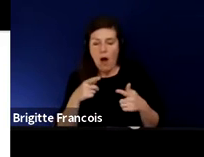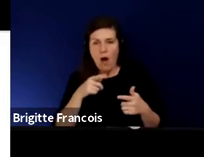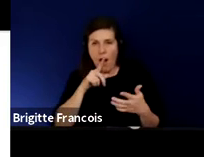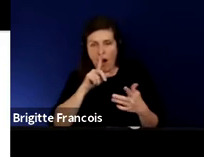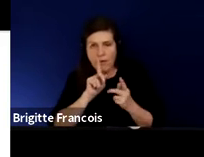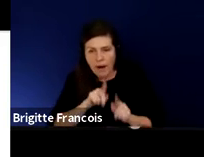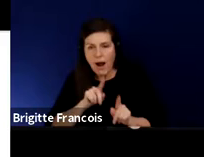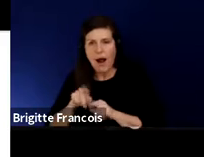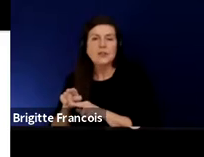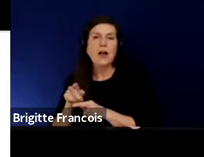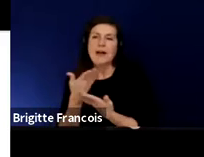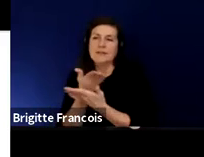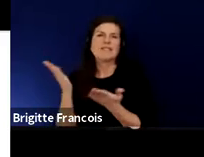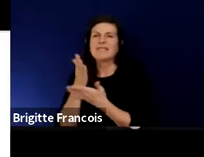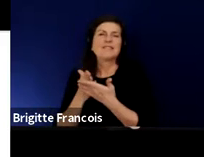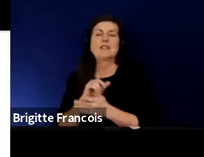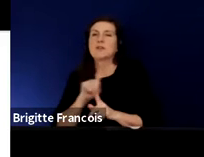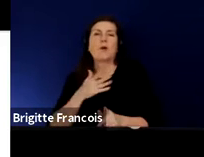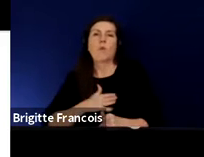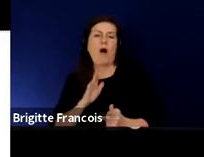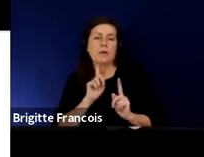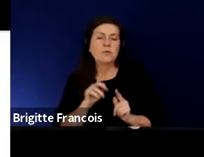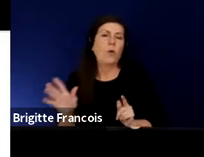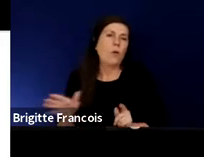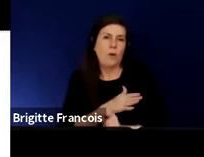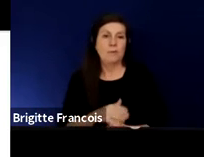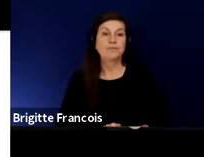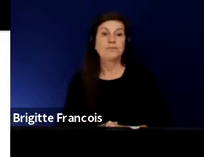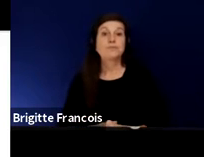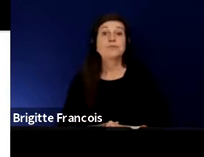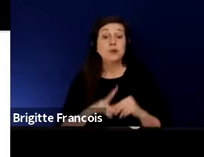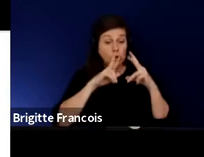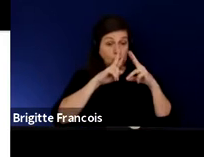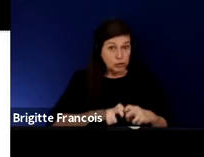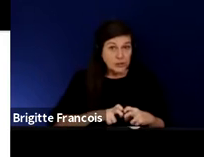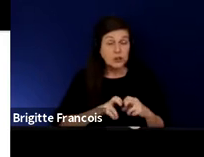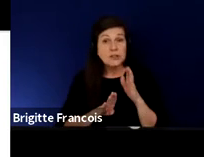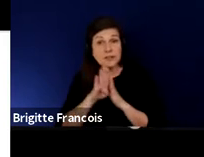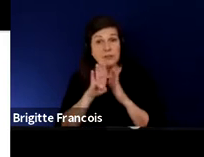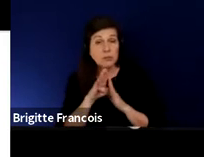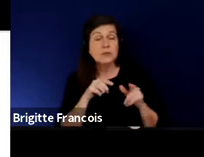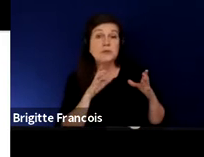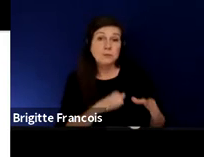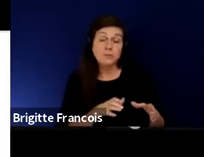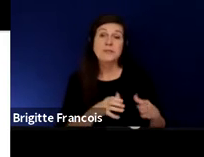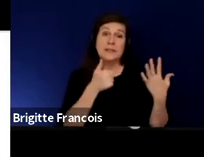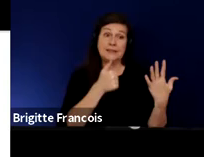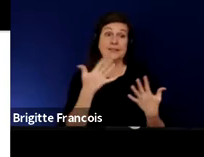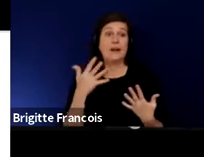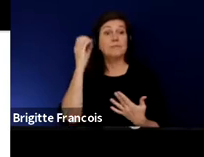often users are involved in product and service development, and 65% said